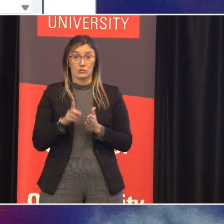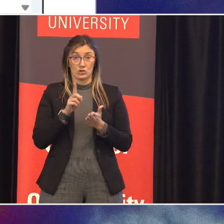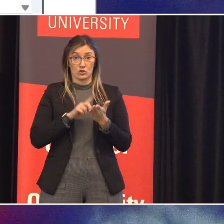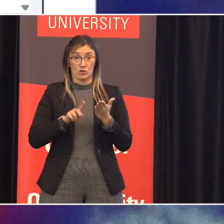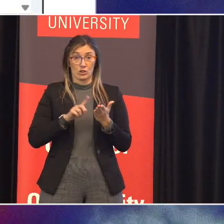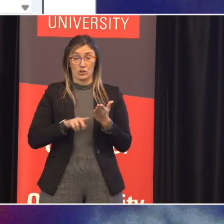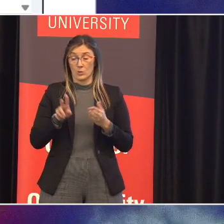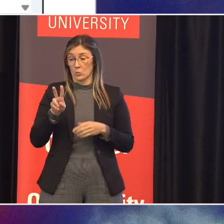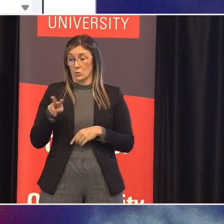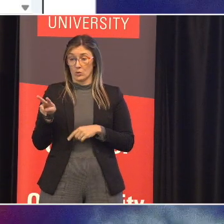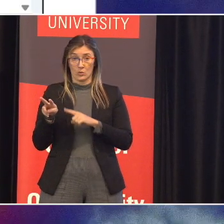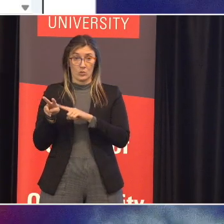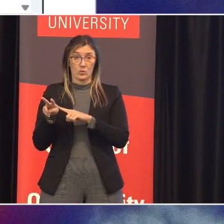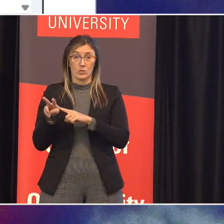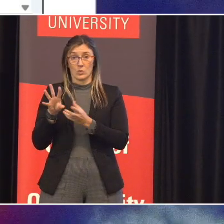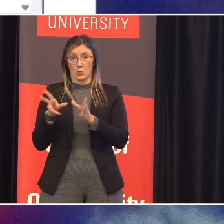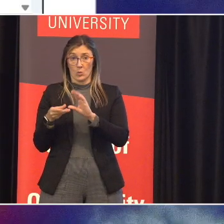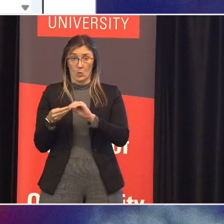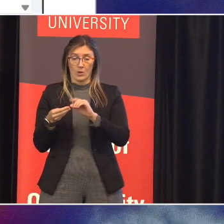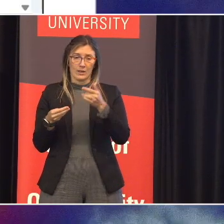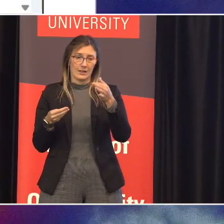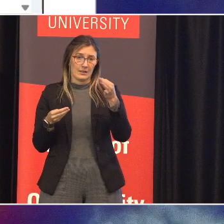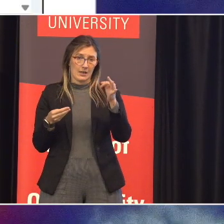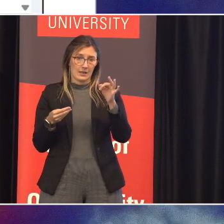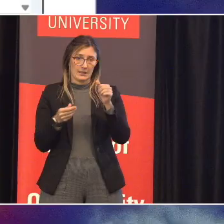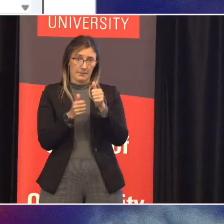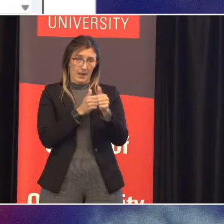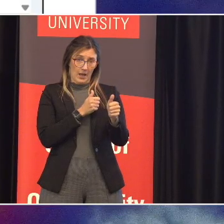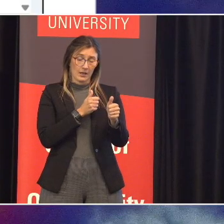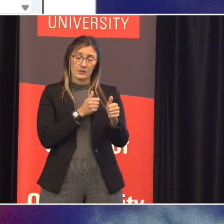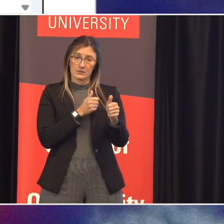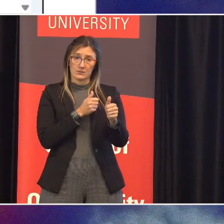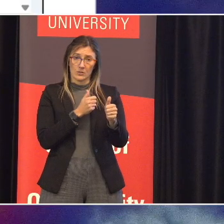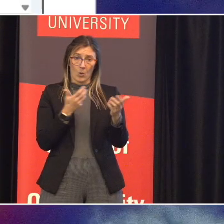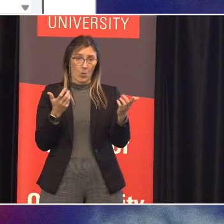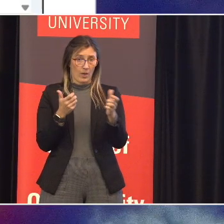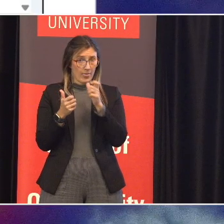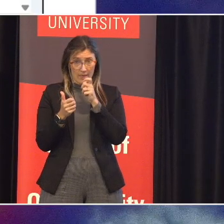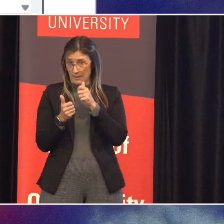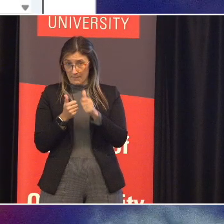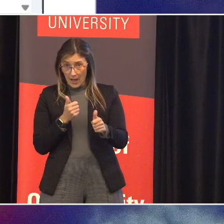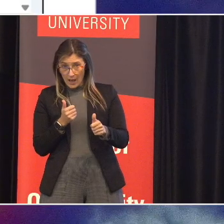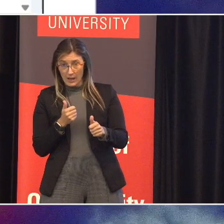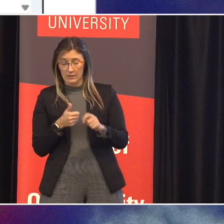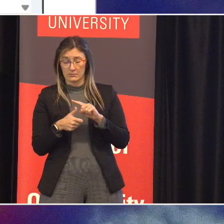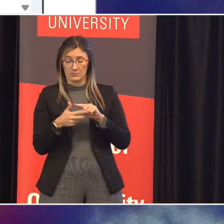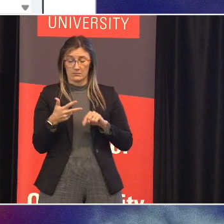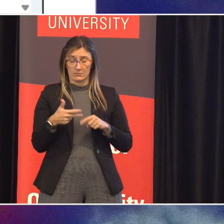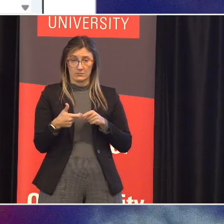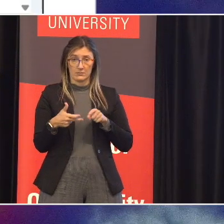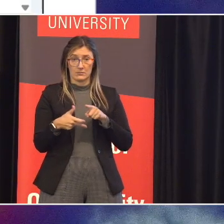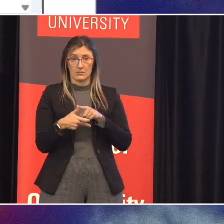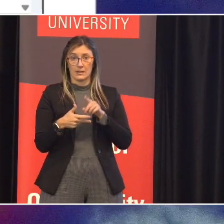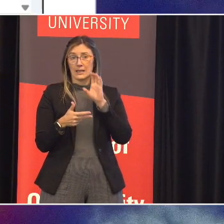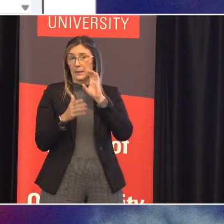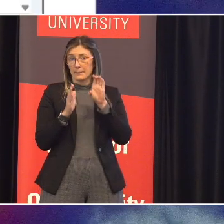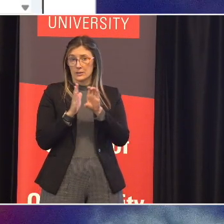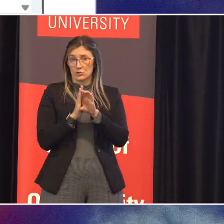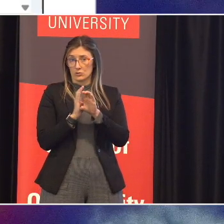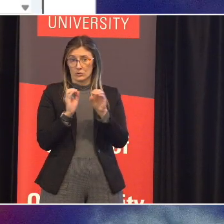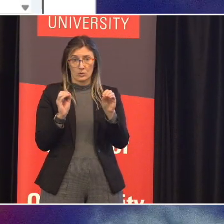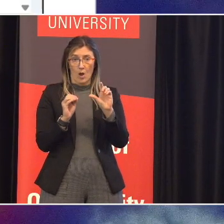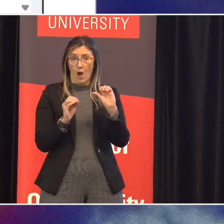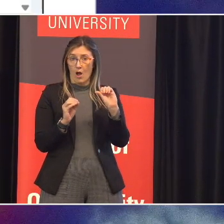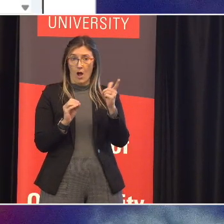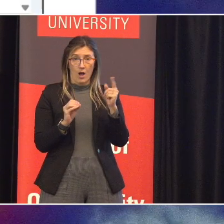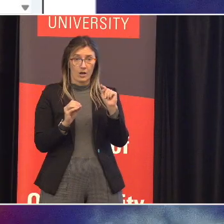passed. So some of the things that haven't passed are images. We don't have alt text behind them. We